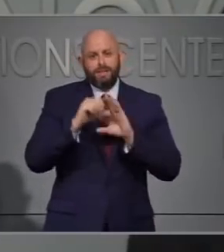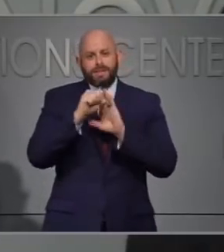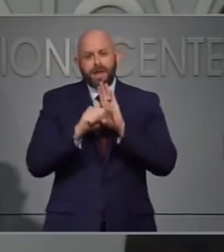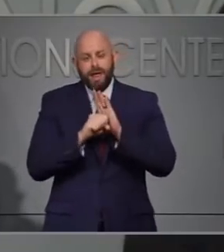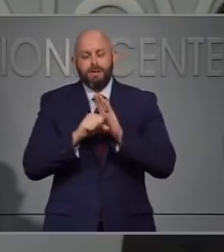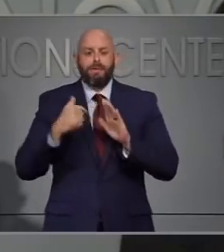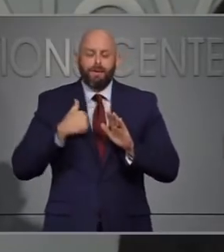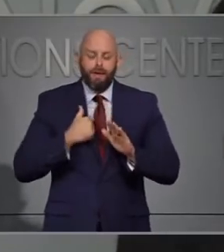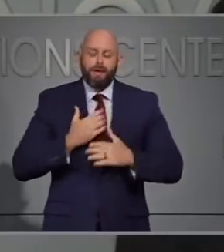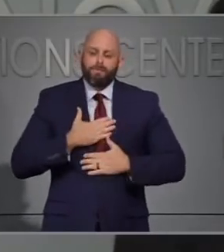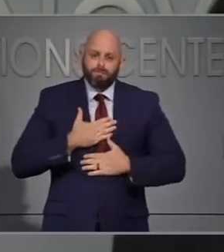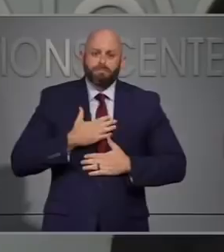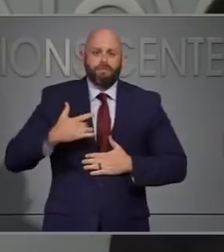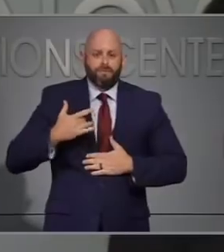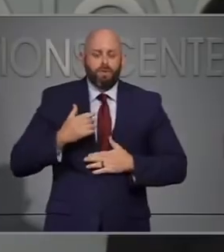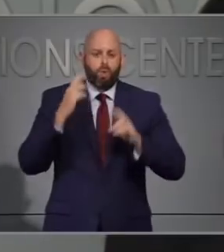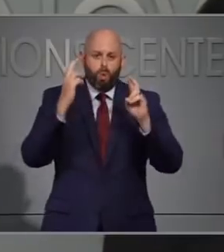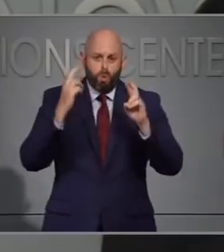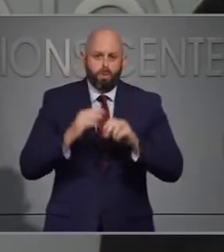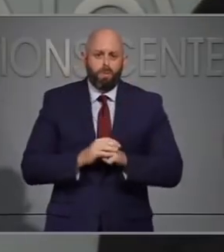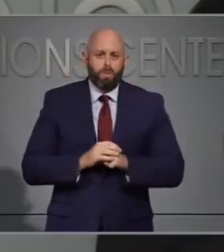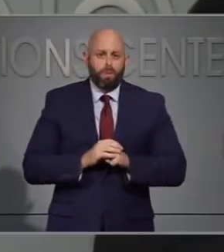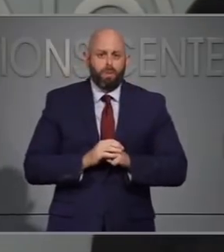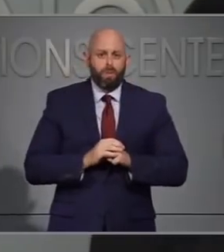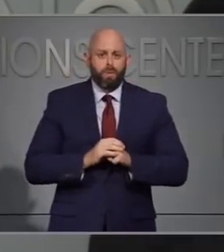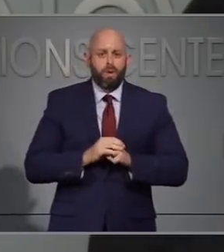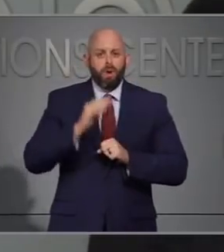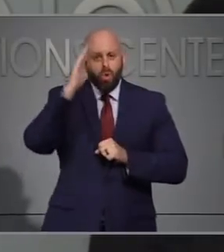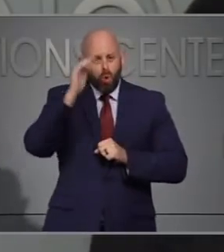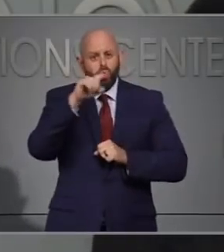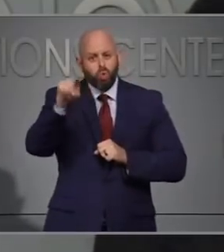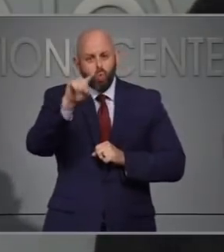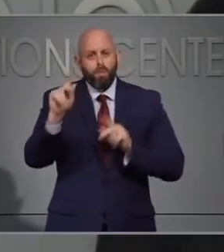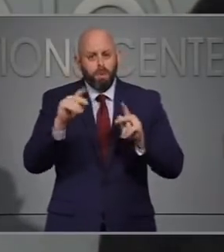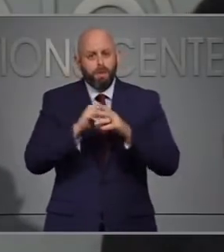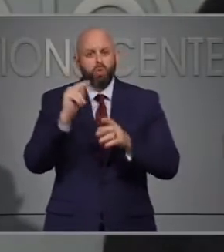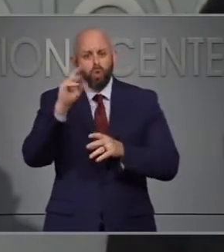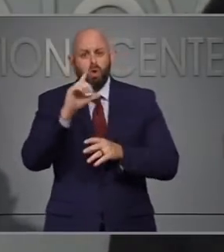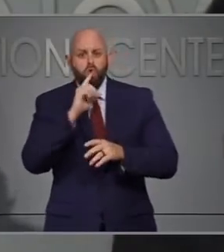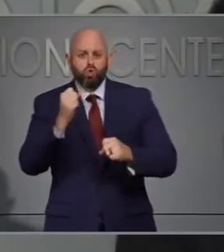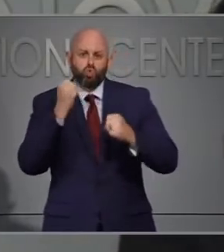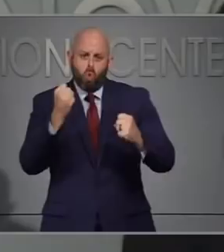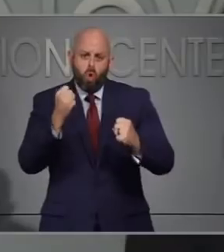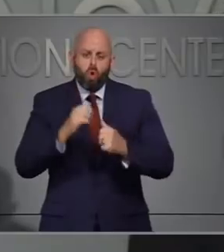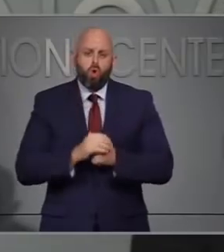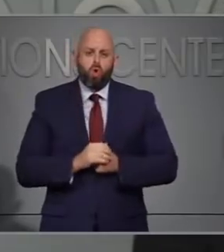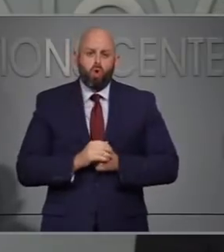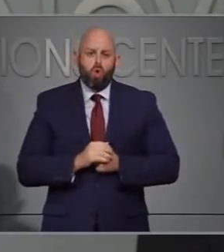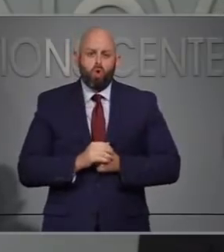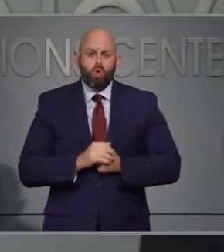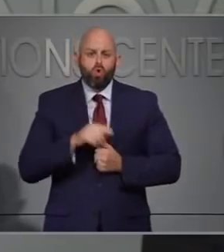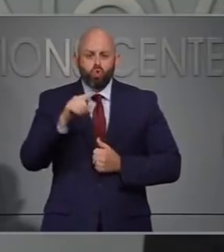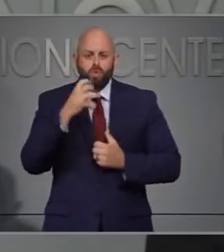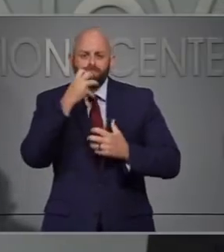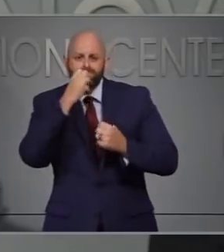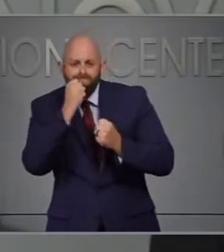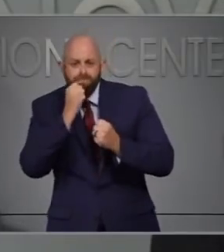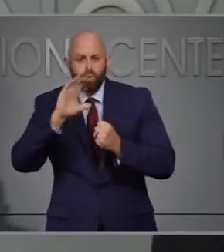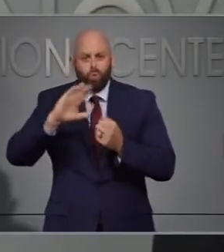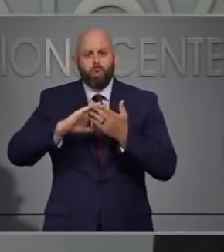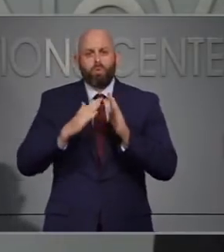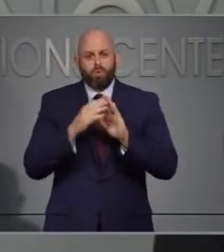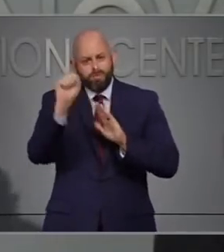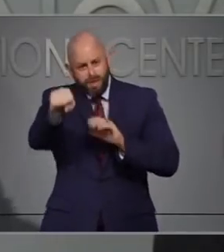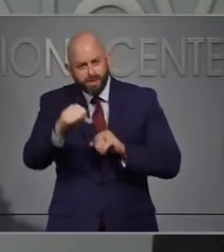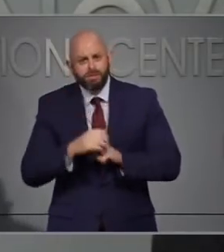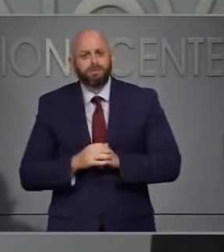hopeful. I know North Carolinians are strong, they're resilient, and care fiercely about their communities.